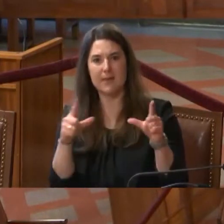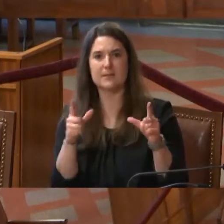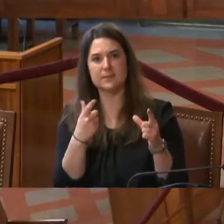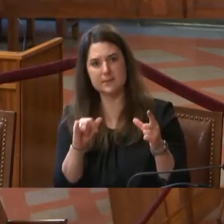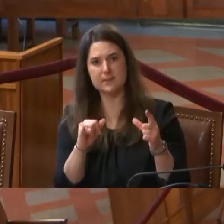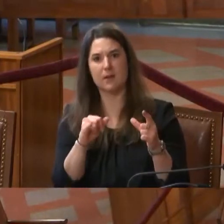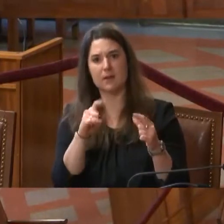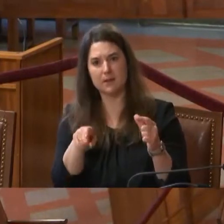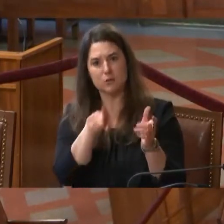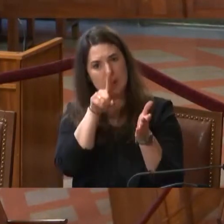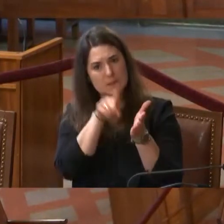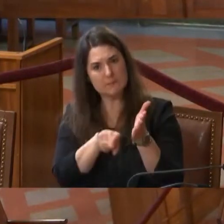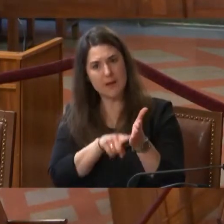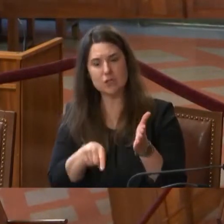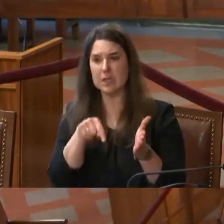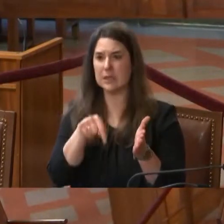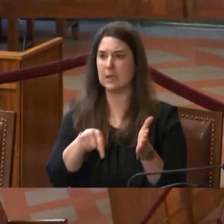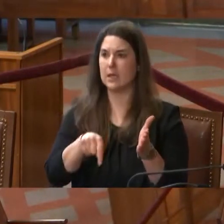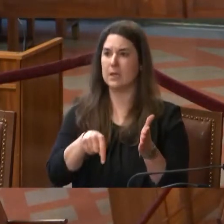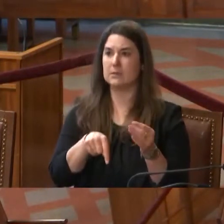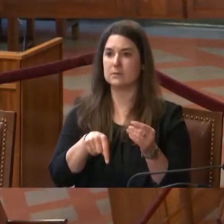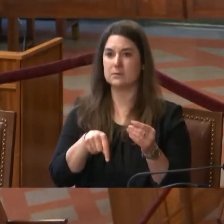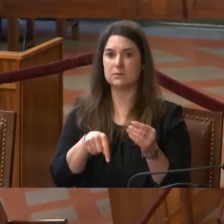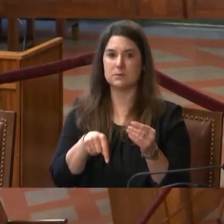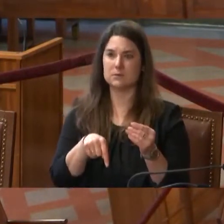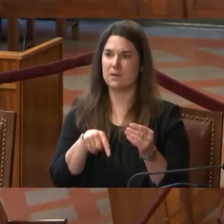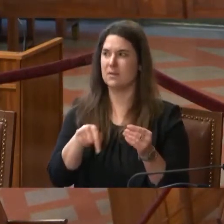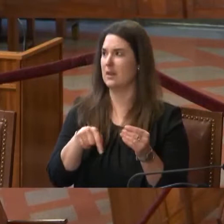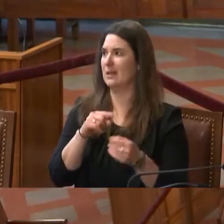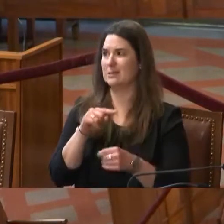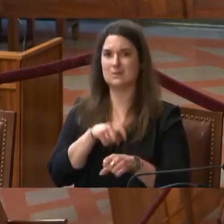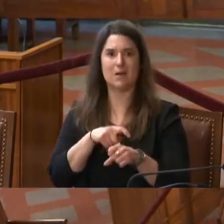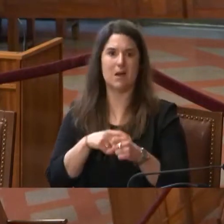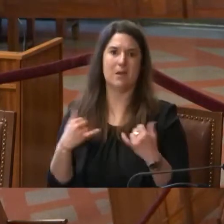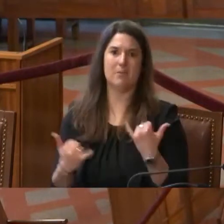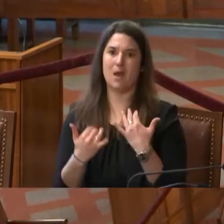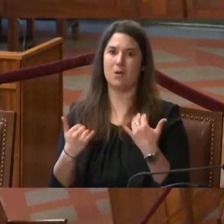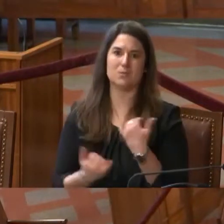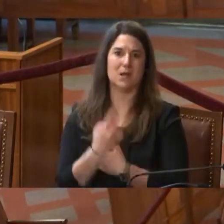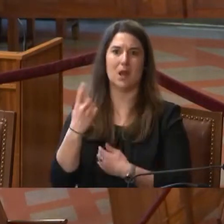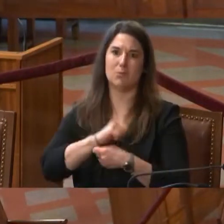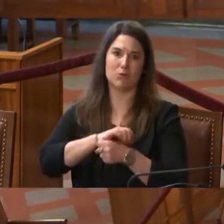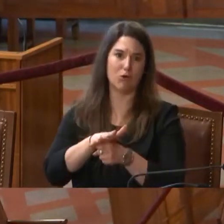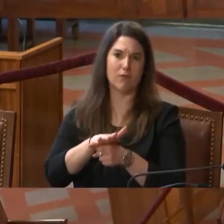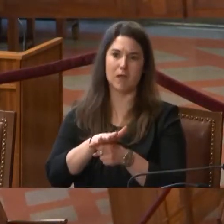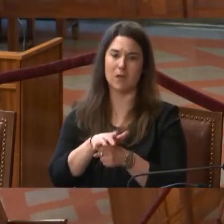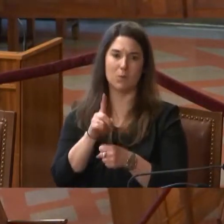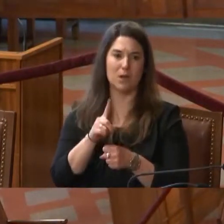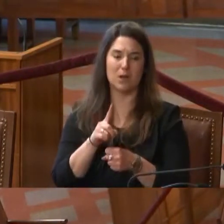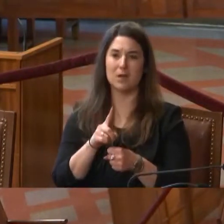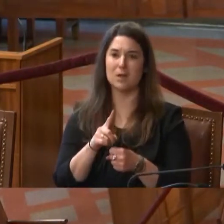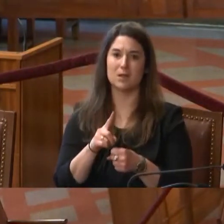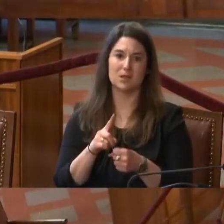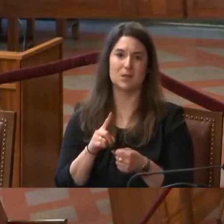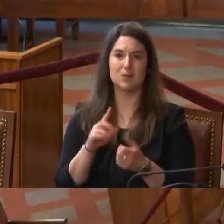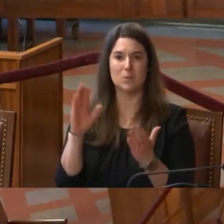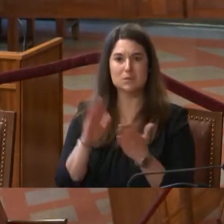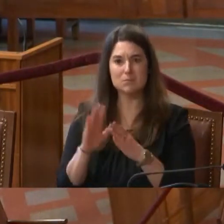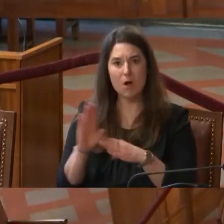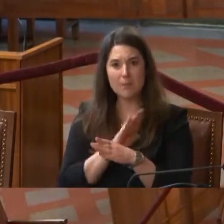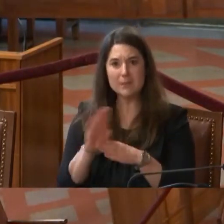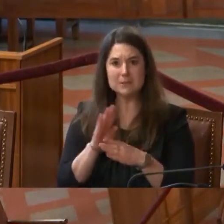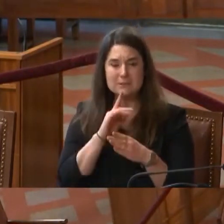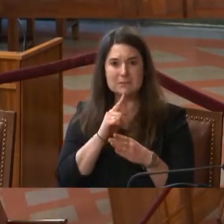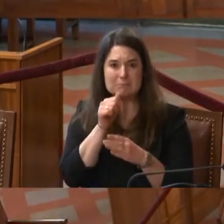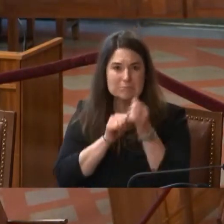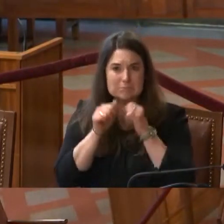inspected. And this really, you know, in a time like this, when small business come back online and they're you